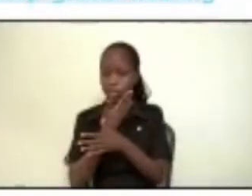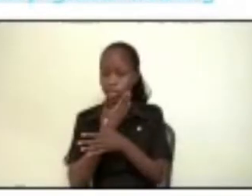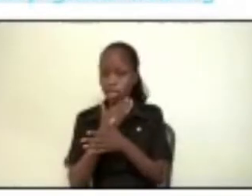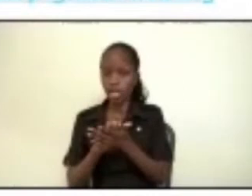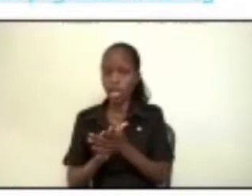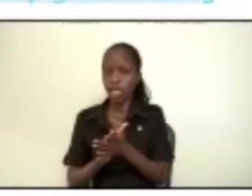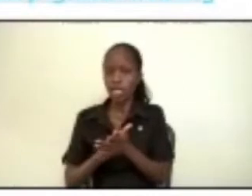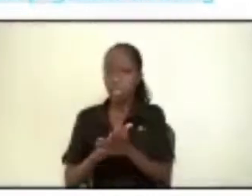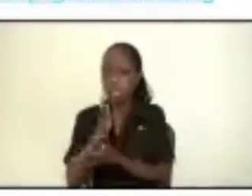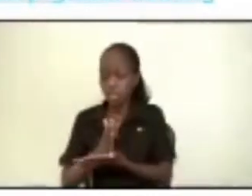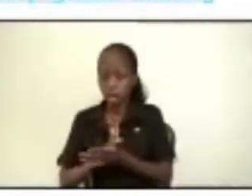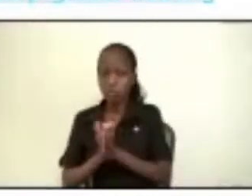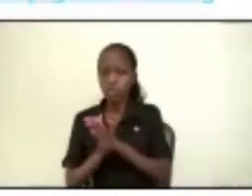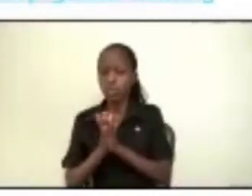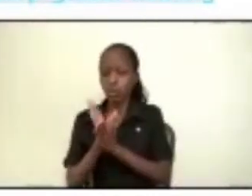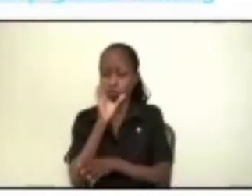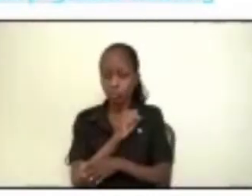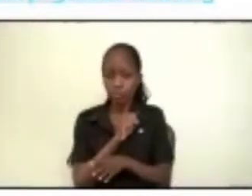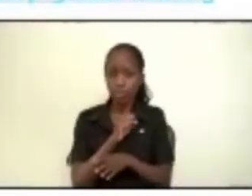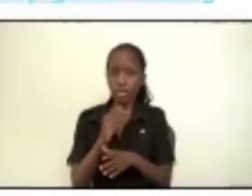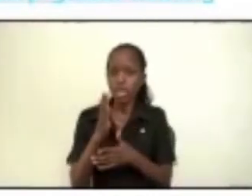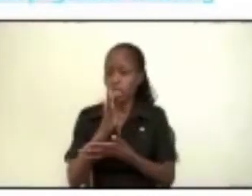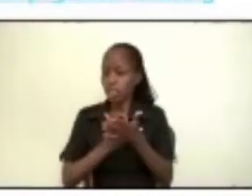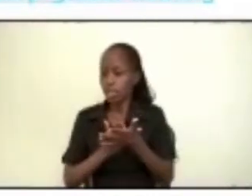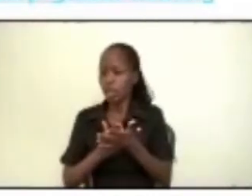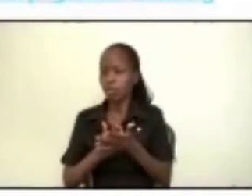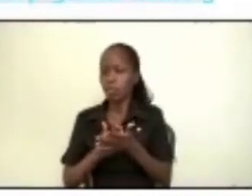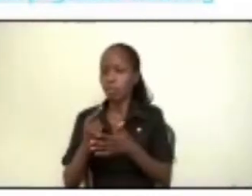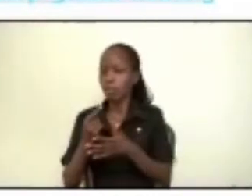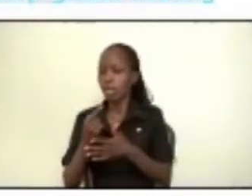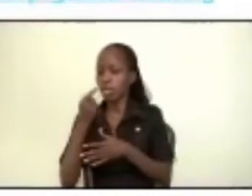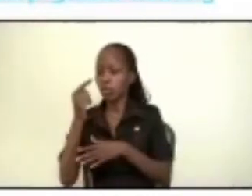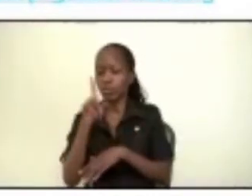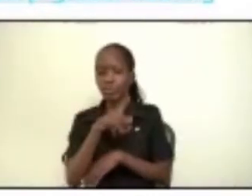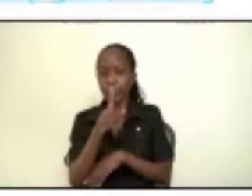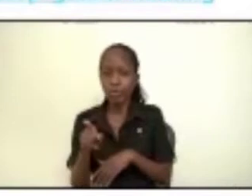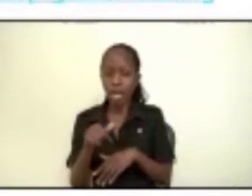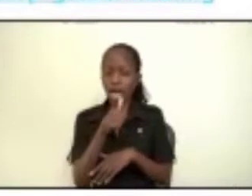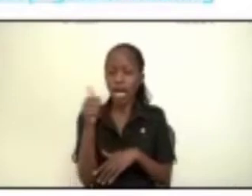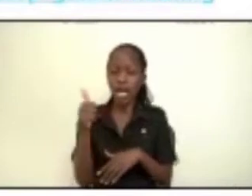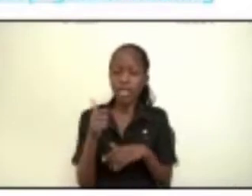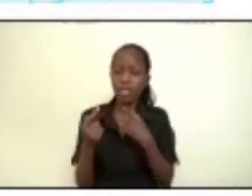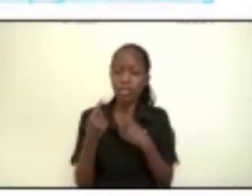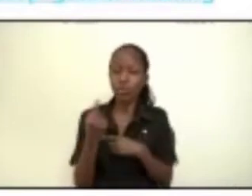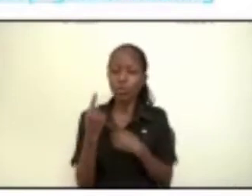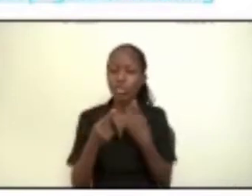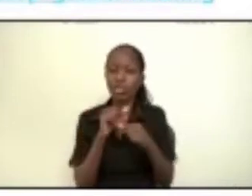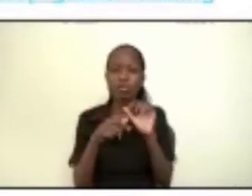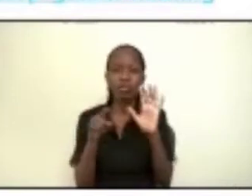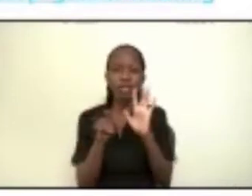Some stories are absent, some are mistold, while others only highlight negatives and never the